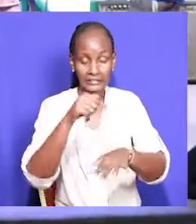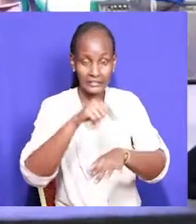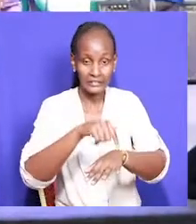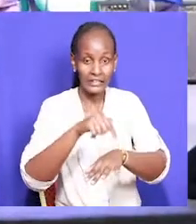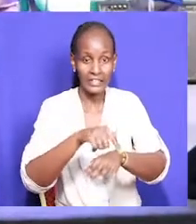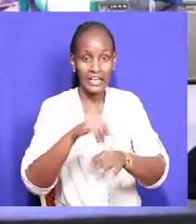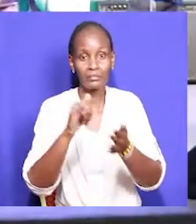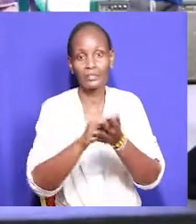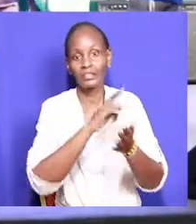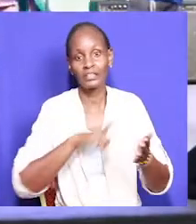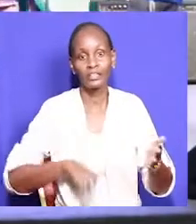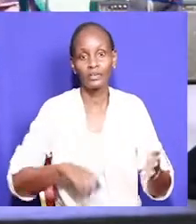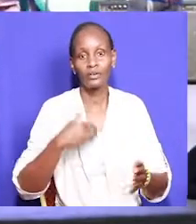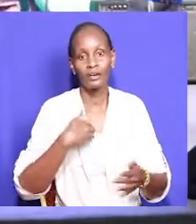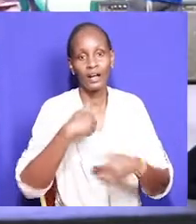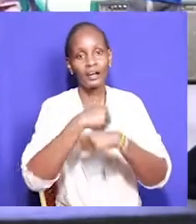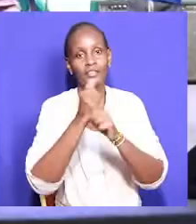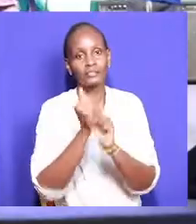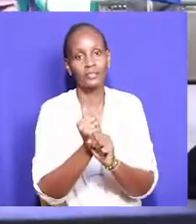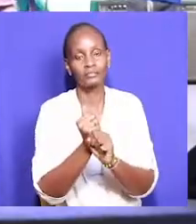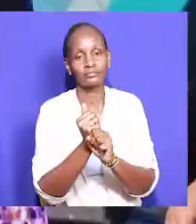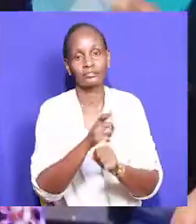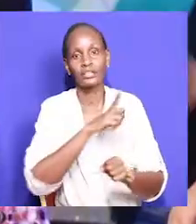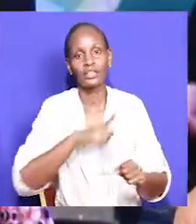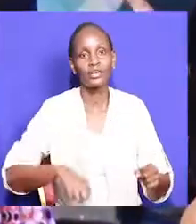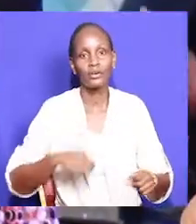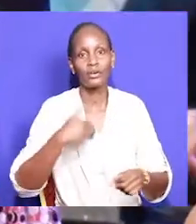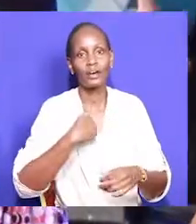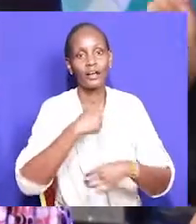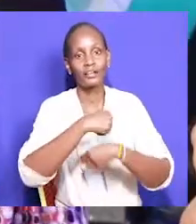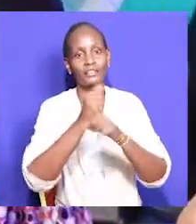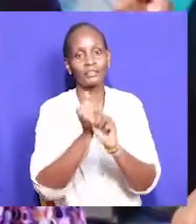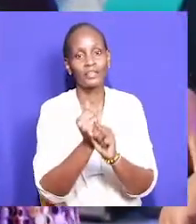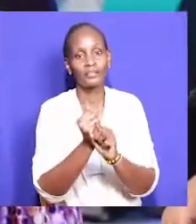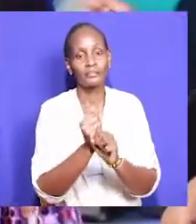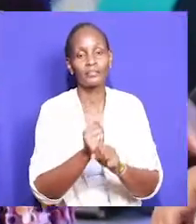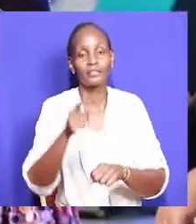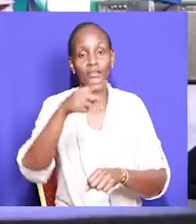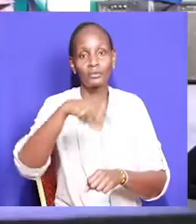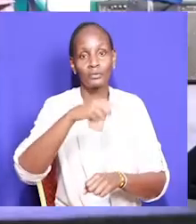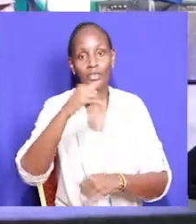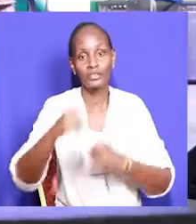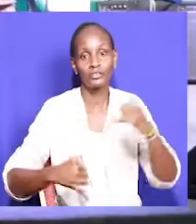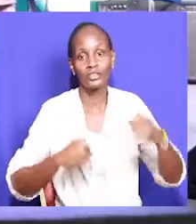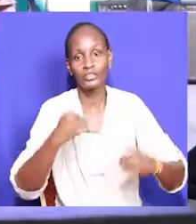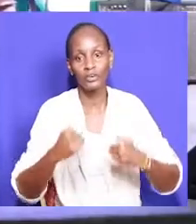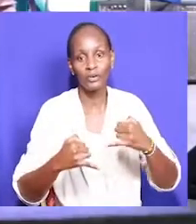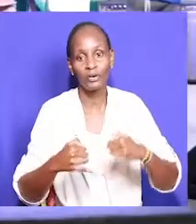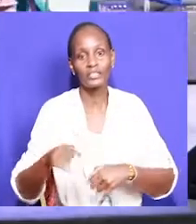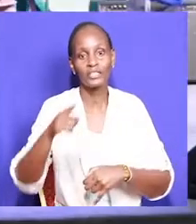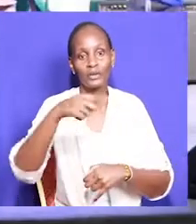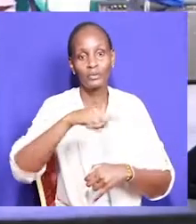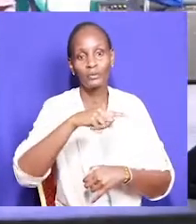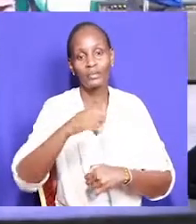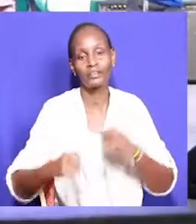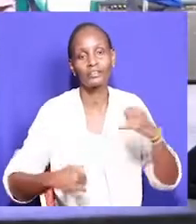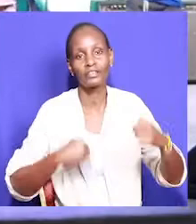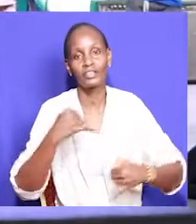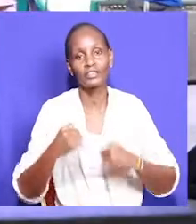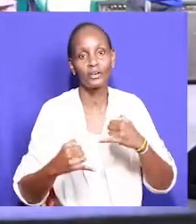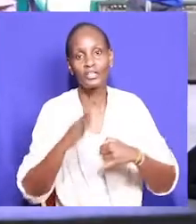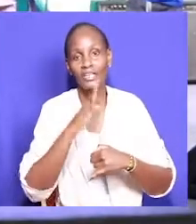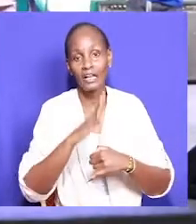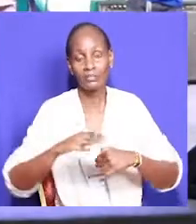This is the time that the Lord has made, that the Lord has made. We